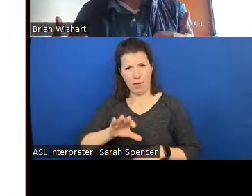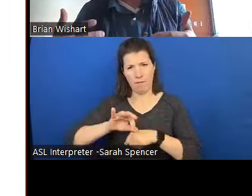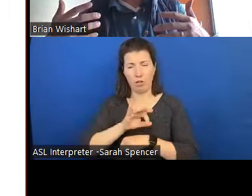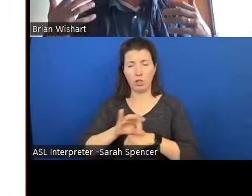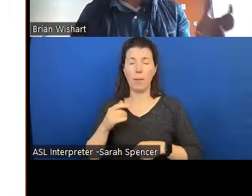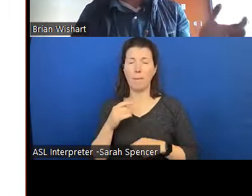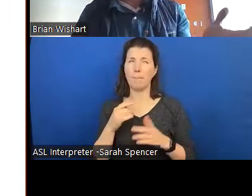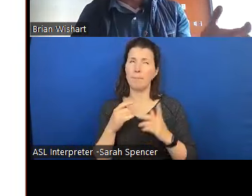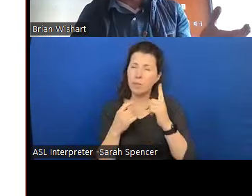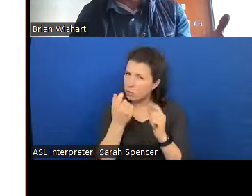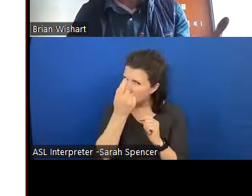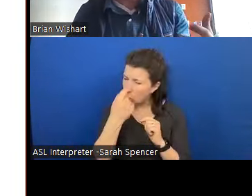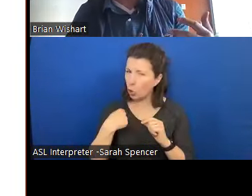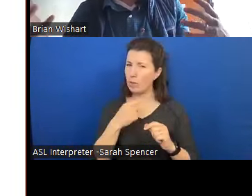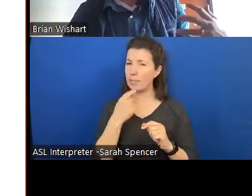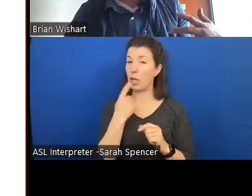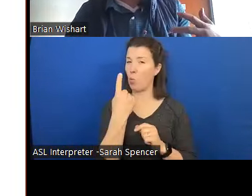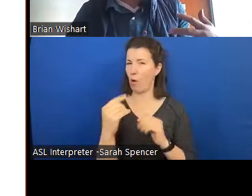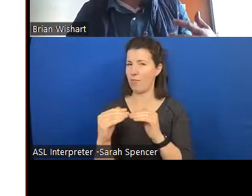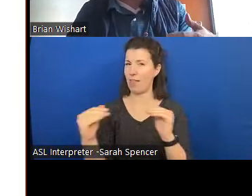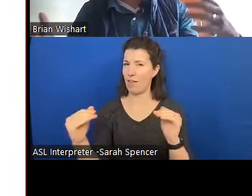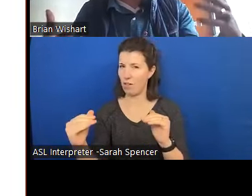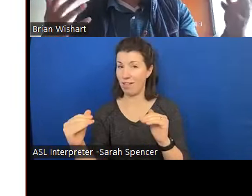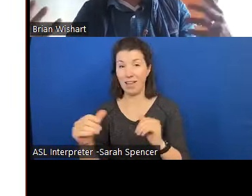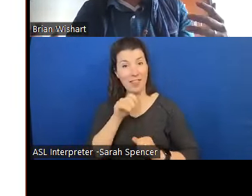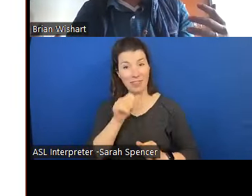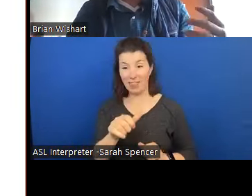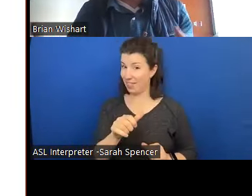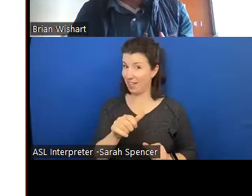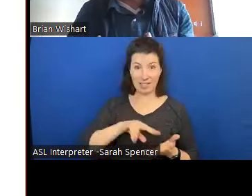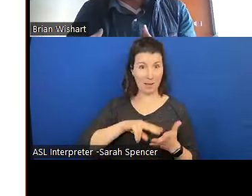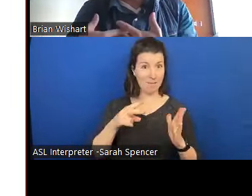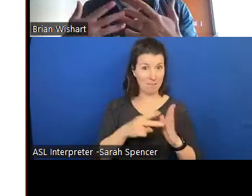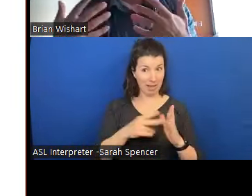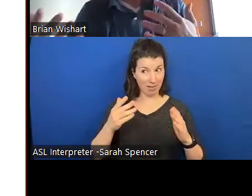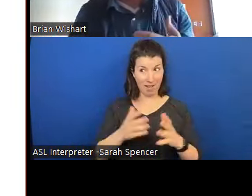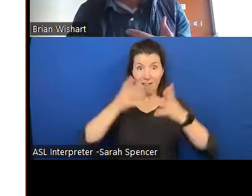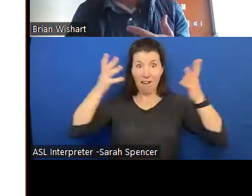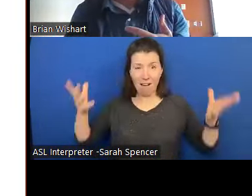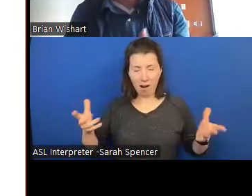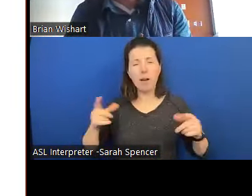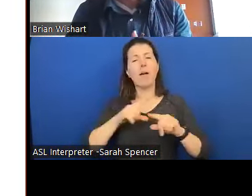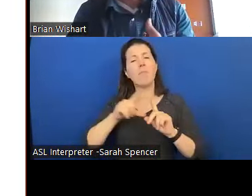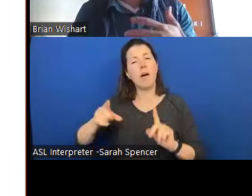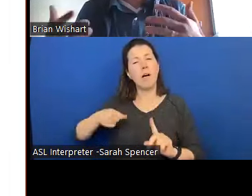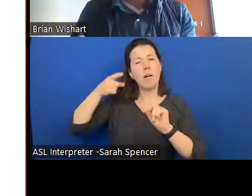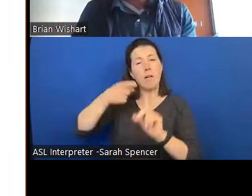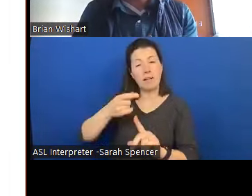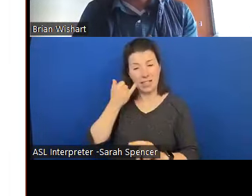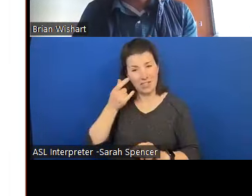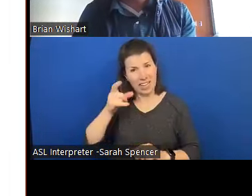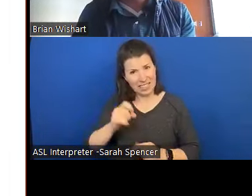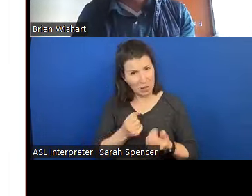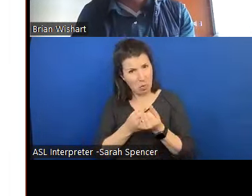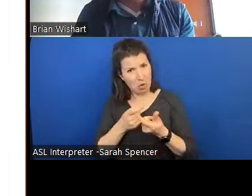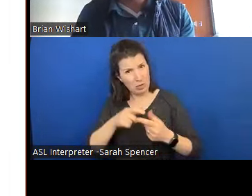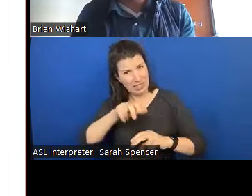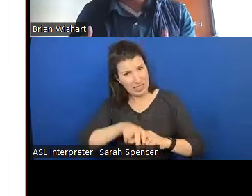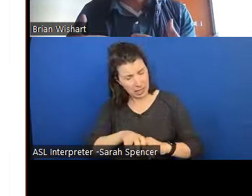level. 1 level doesn't necessarily mean a ton, but the hope here is if they're needing support to sit, that maybe we'll get them